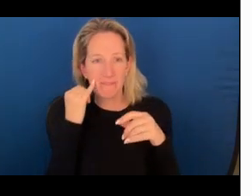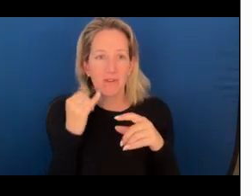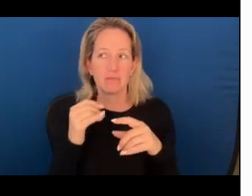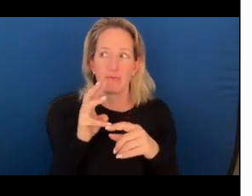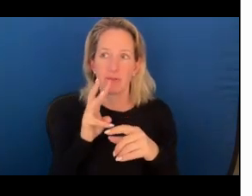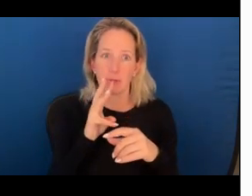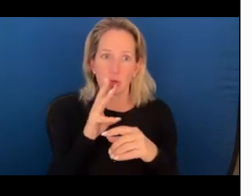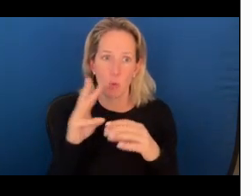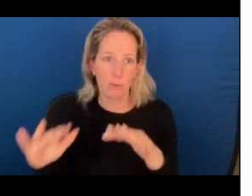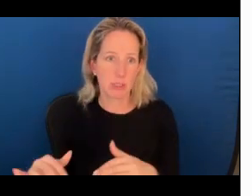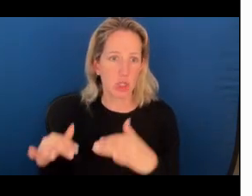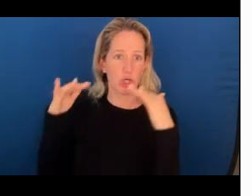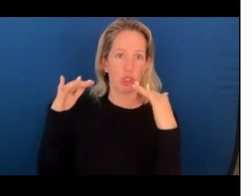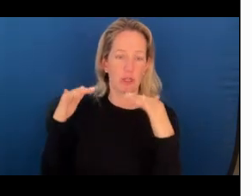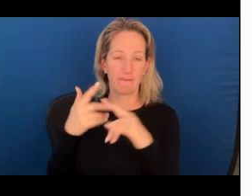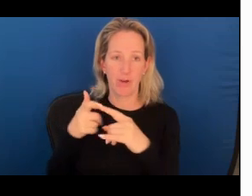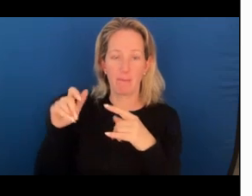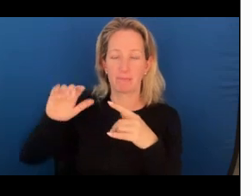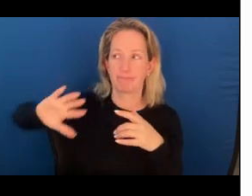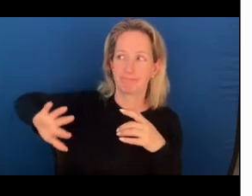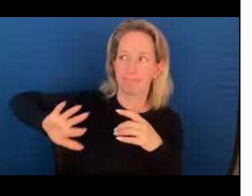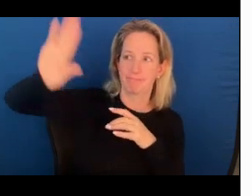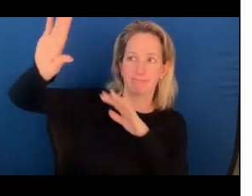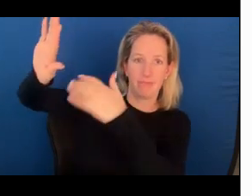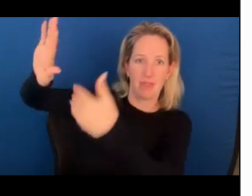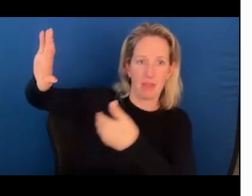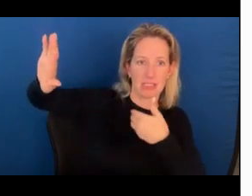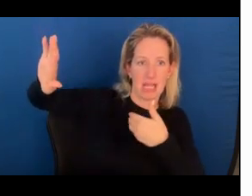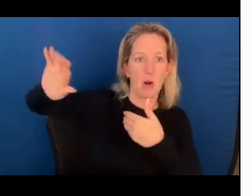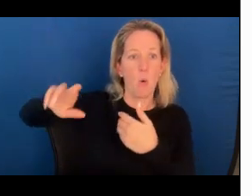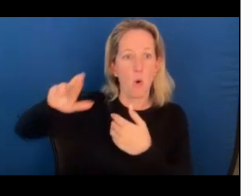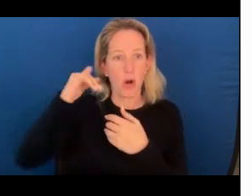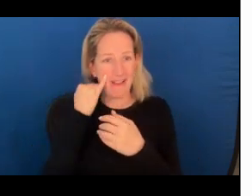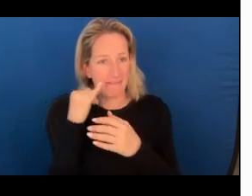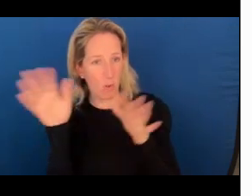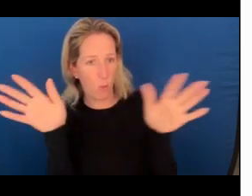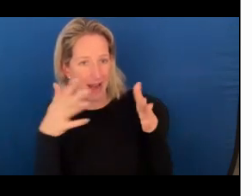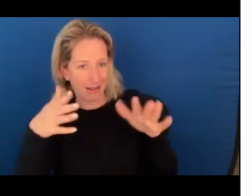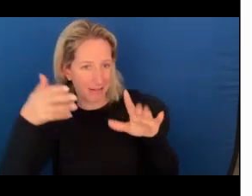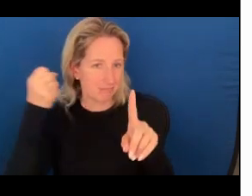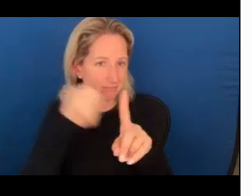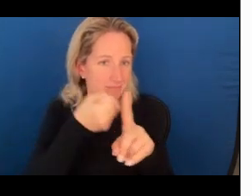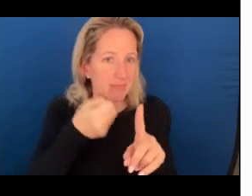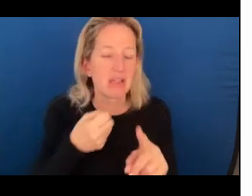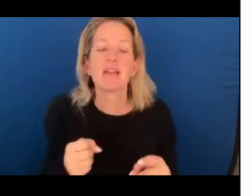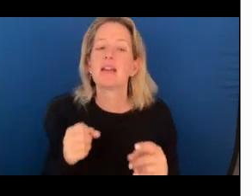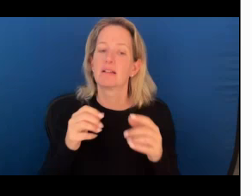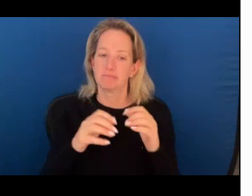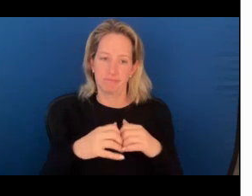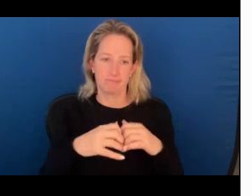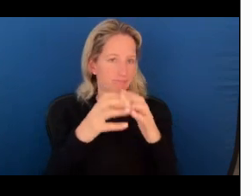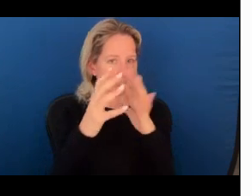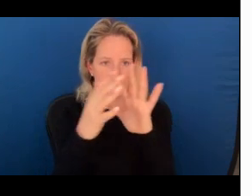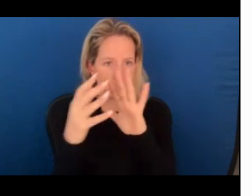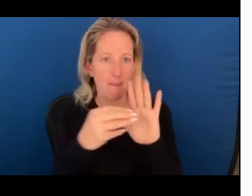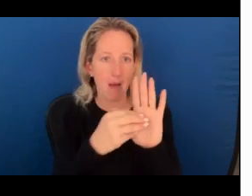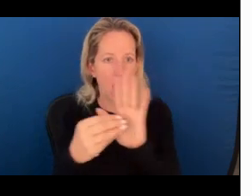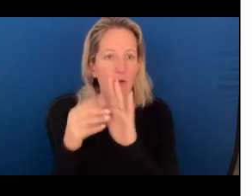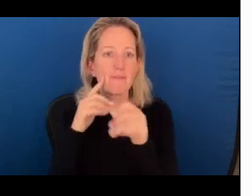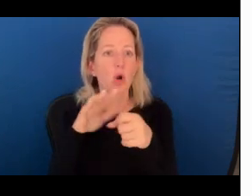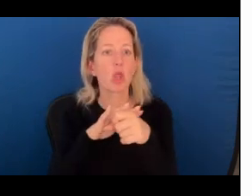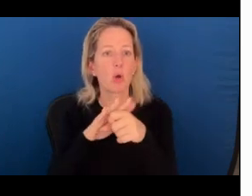wrong side of the storm, or whether it was a wind event. So this is all in this model. And they created this for local governments to be able to use, to be